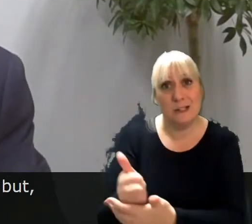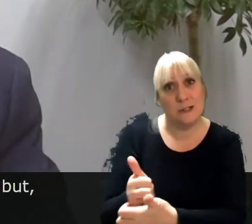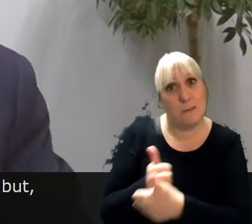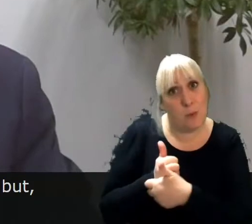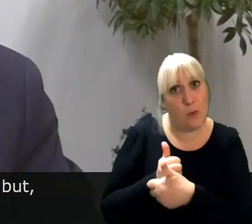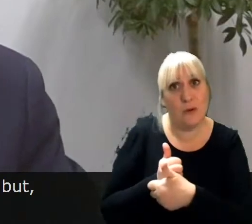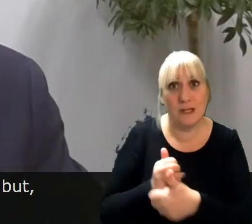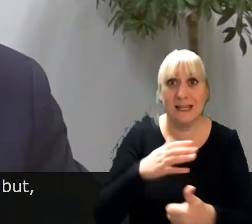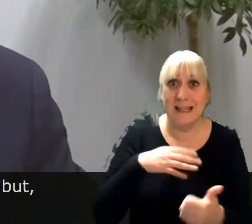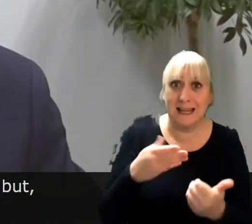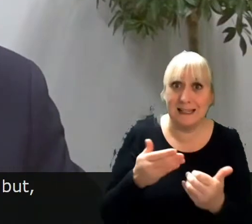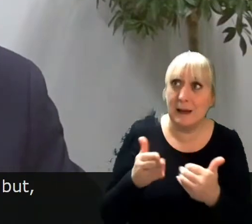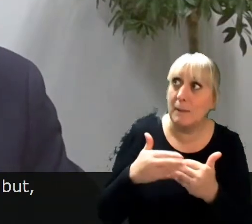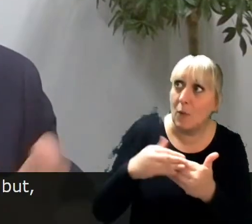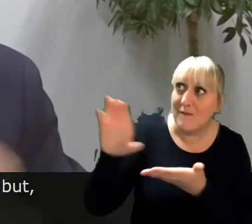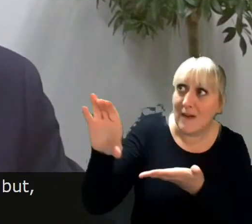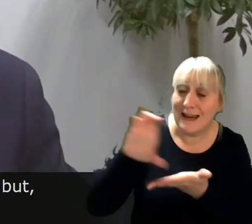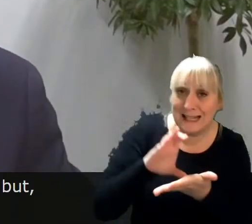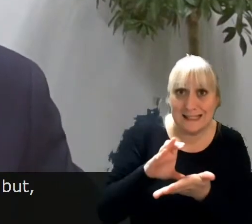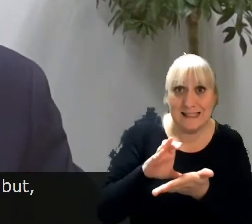they continue to cut our budgets,